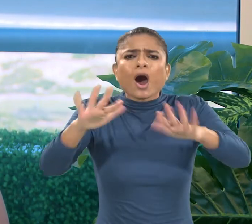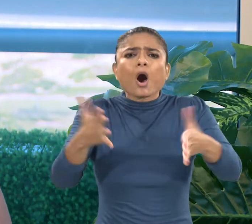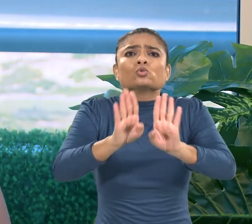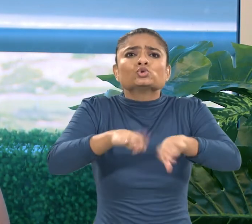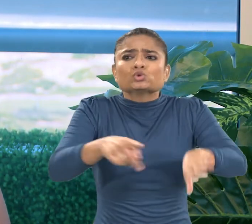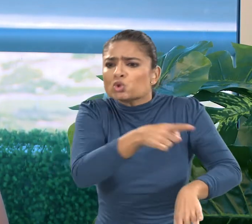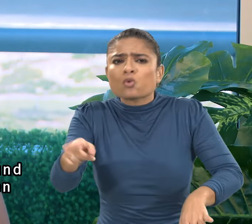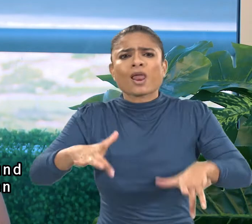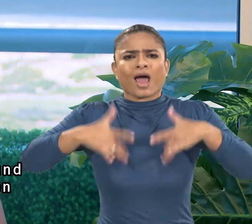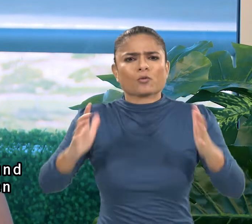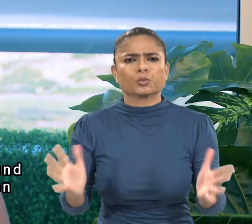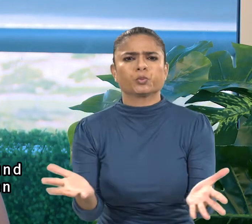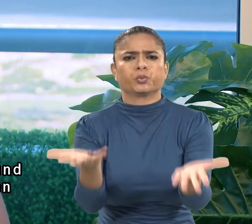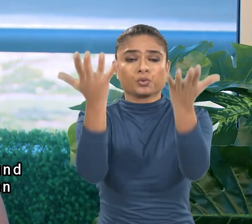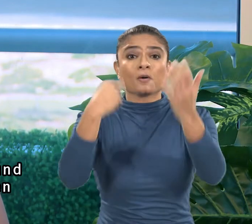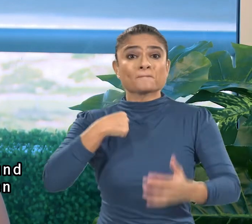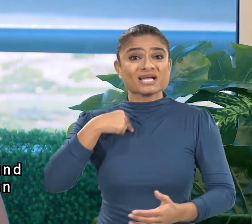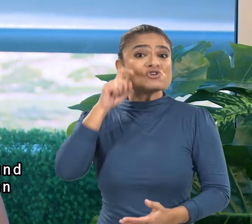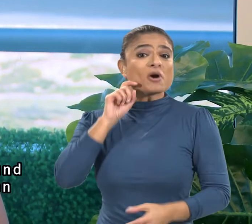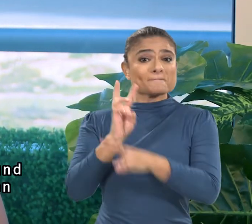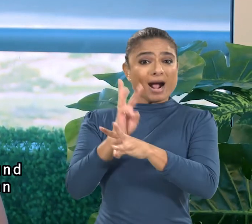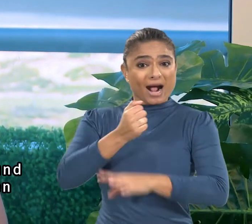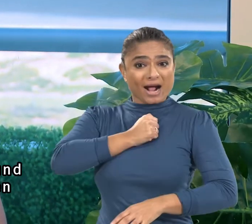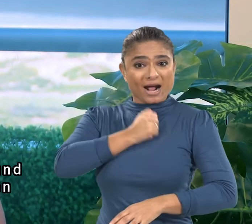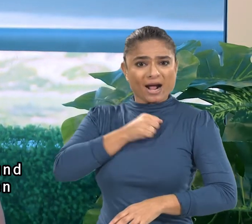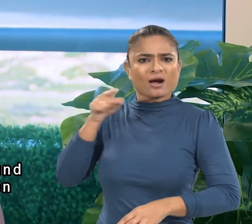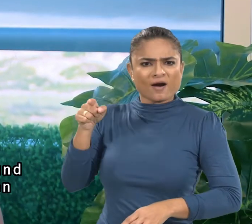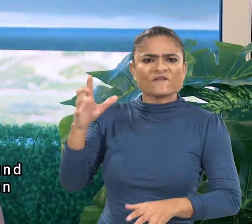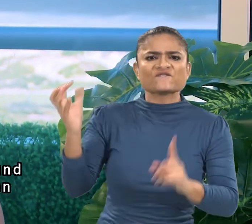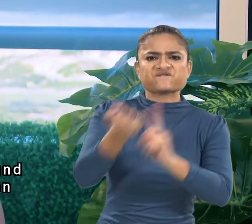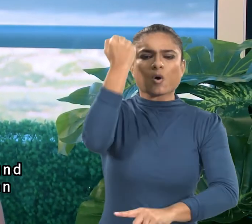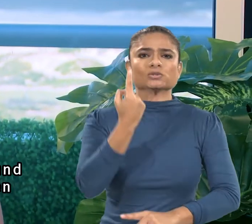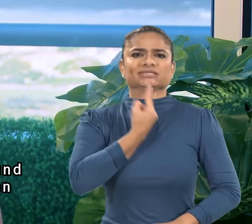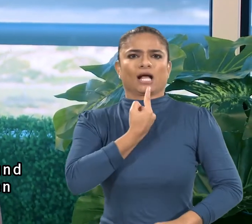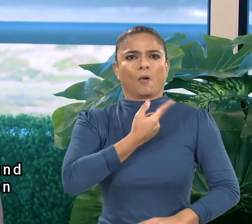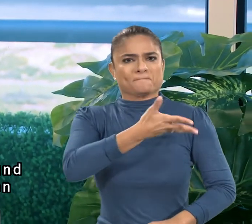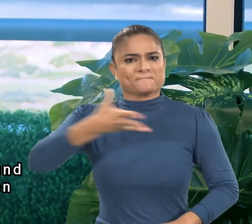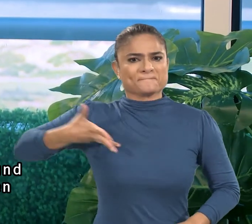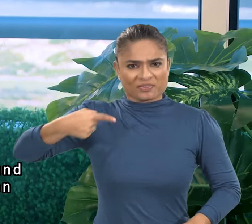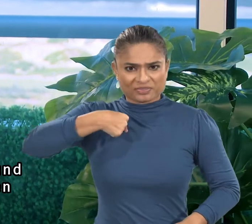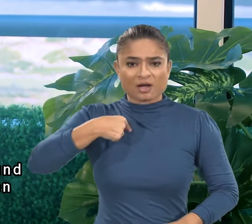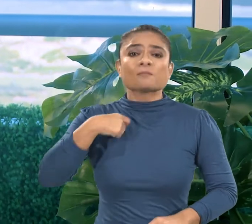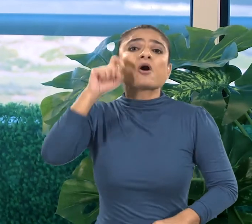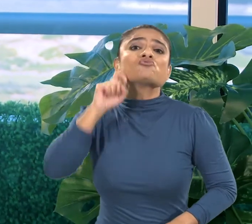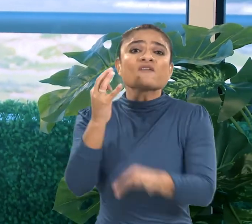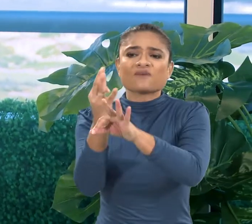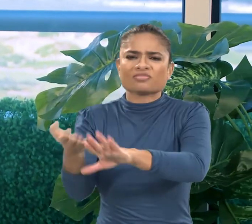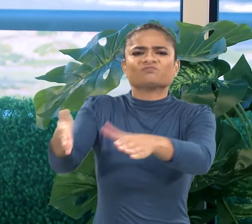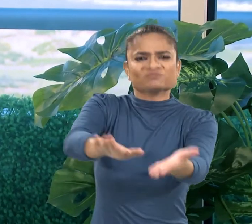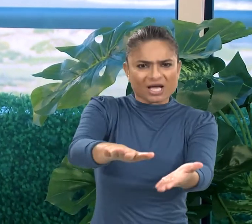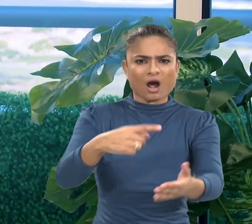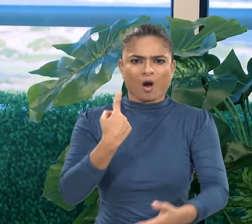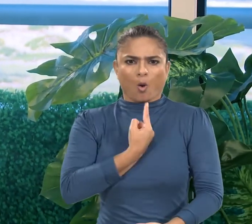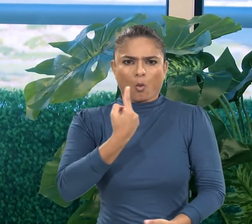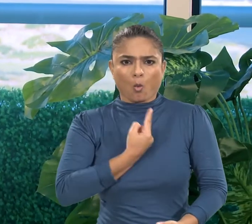to flourish. My grandmother, Frances Tomlinson, found herself a single mother of 9 children after my